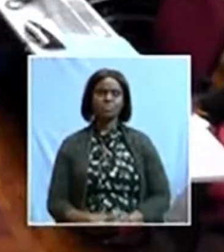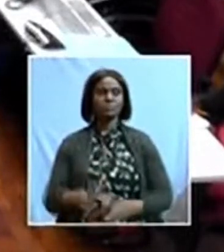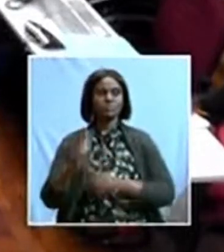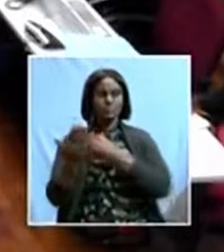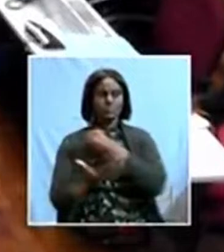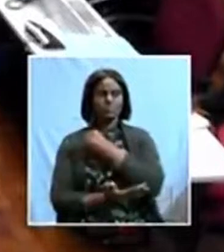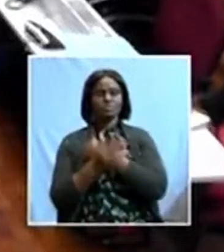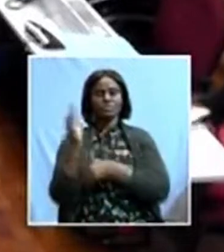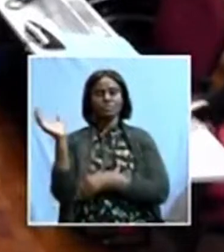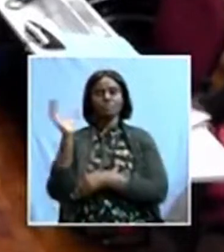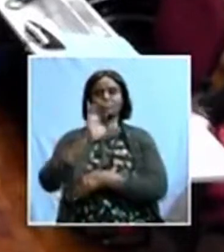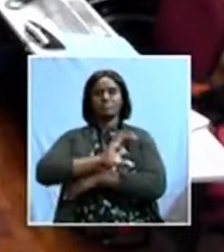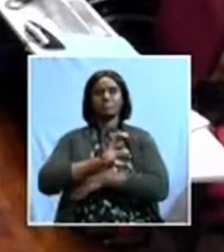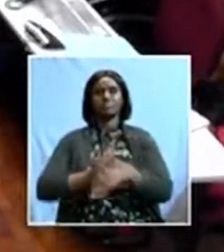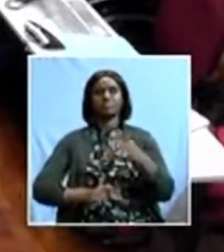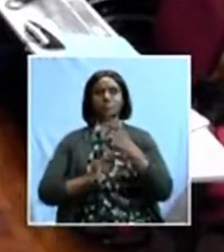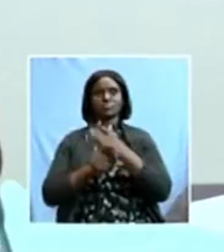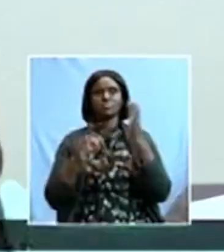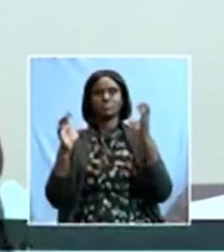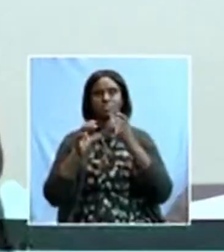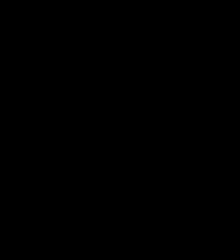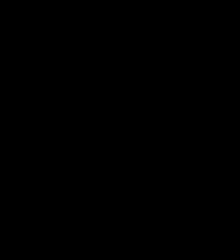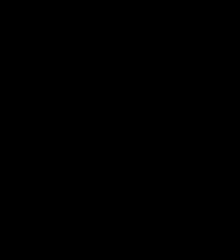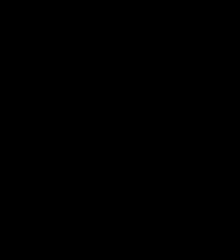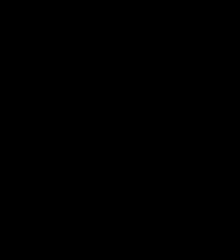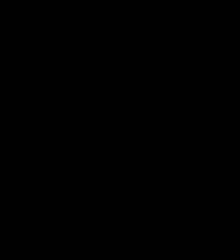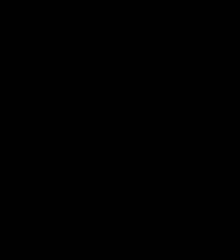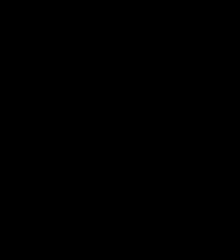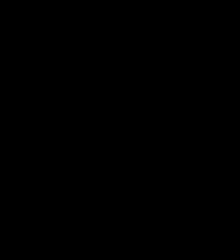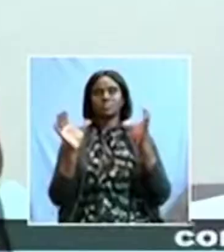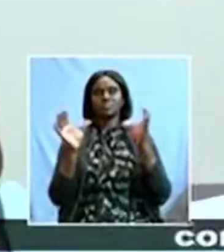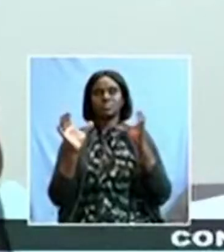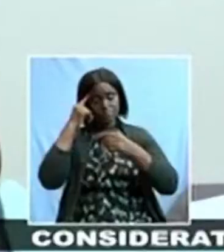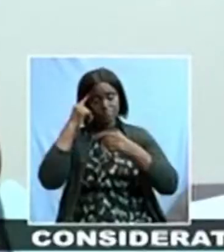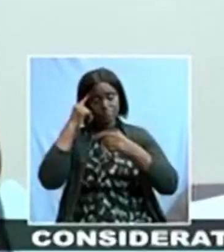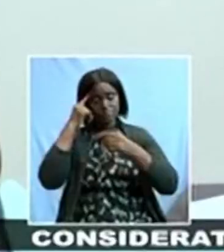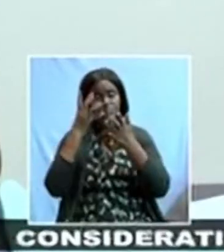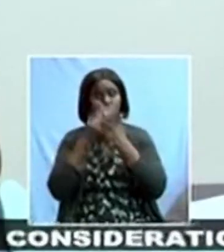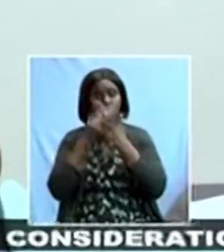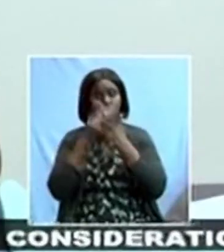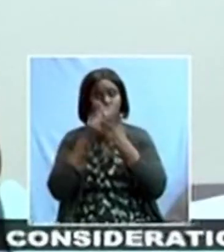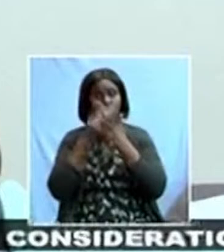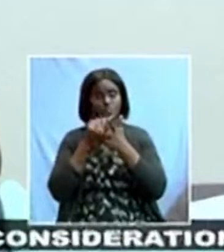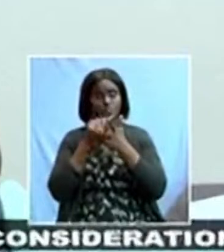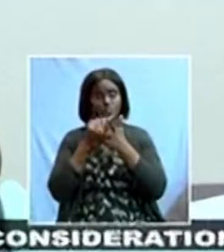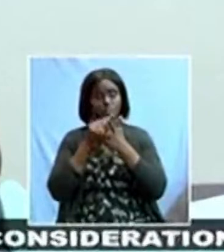Welcome Chirundu Town Council to your committee of local government accounts.